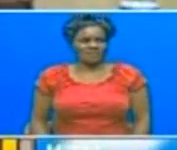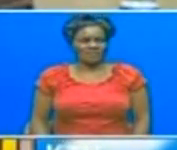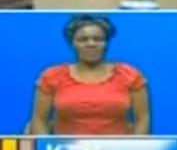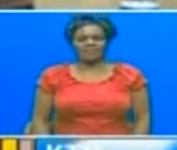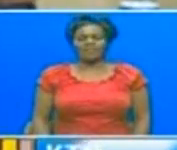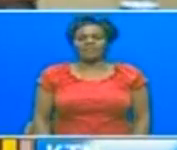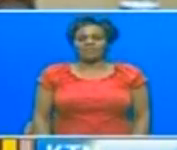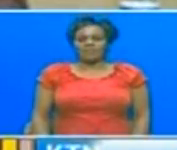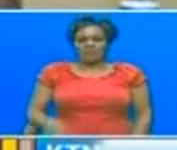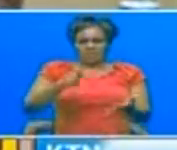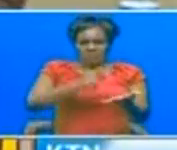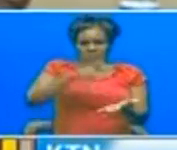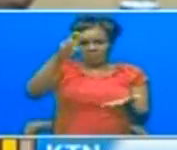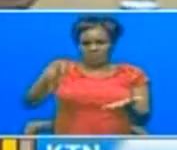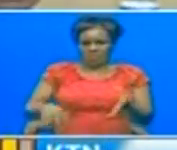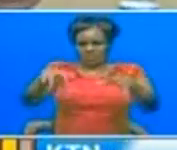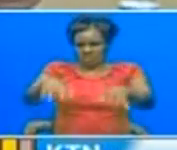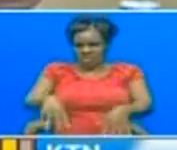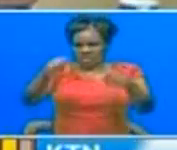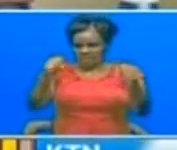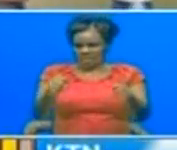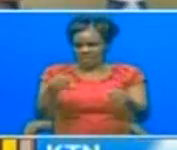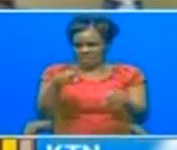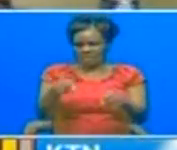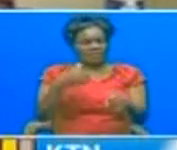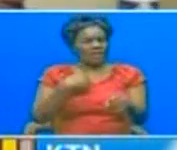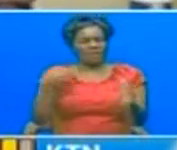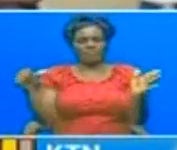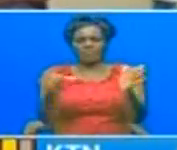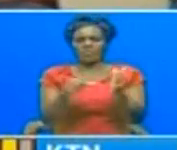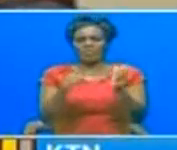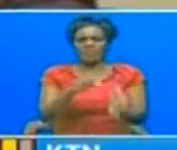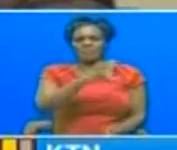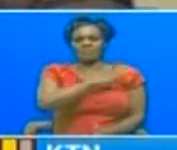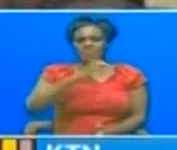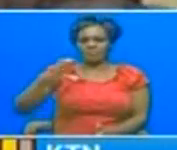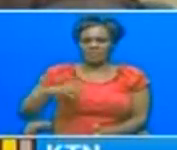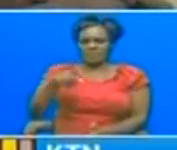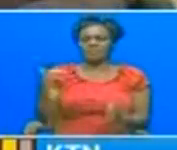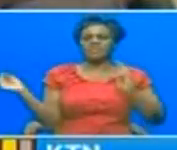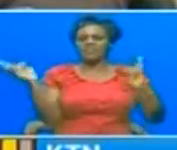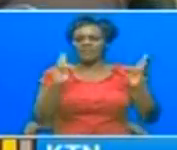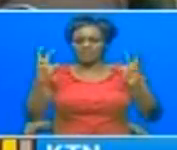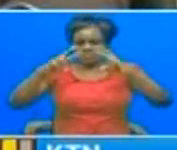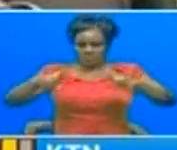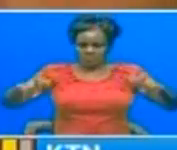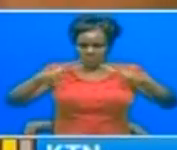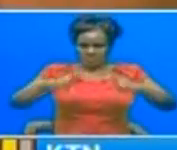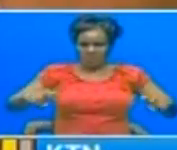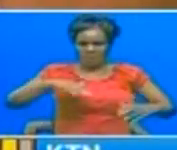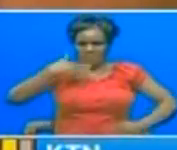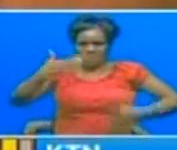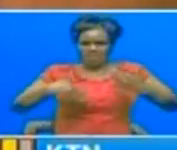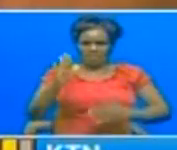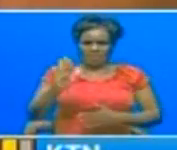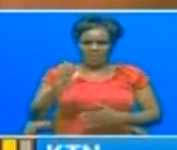The resignation of Mumo Matemu now throws into disarray a tribunal that had been set up to investigate his conduct